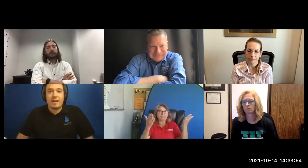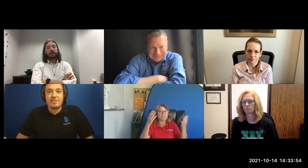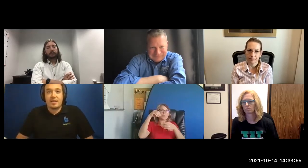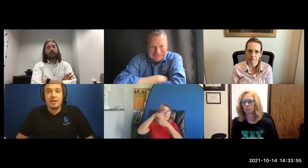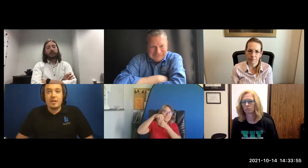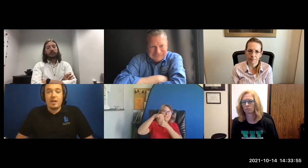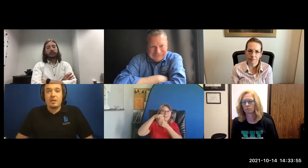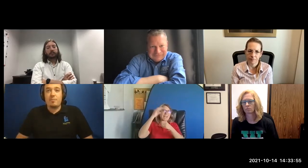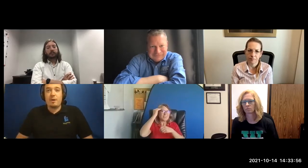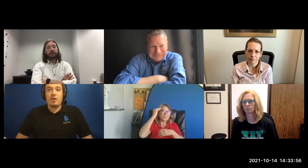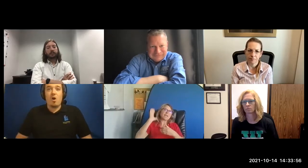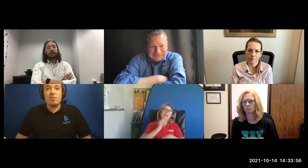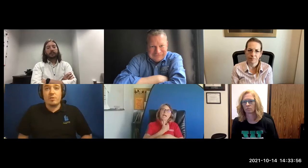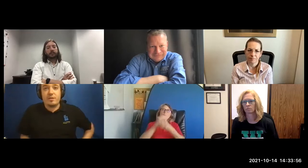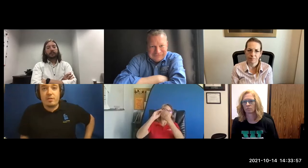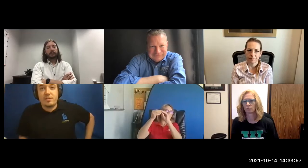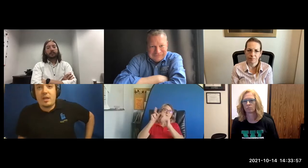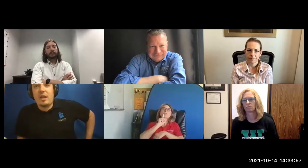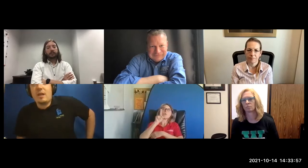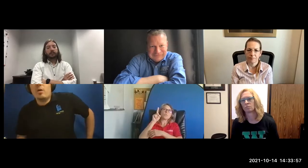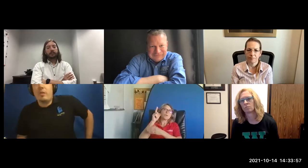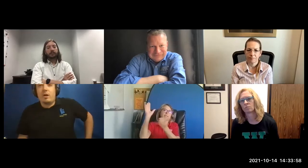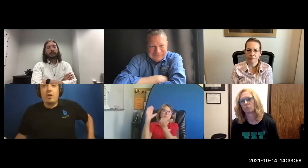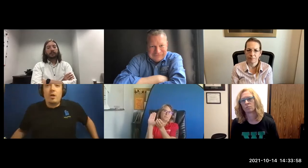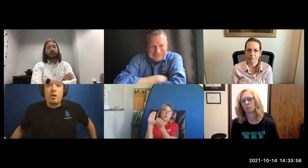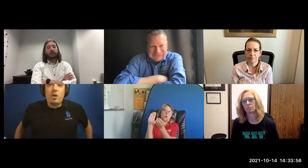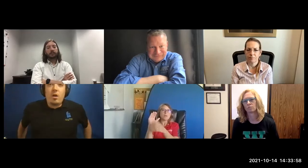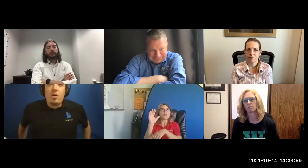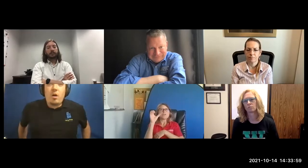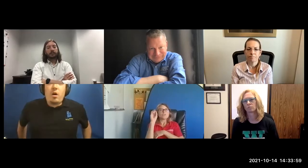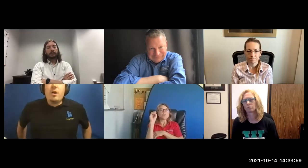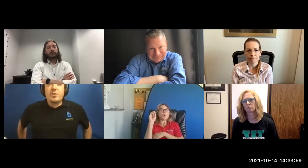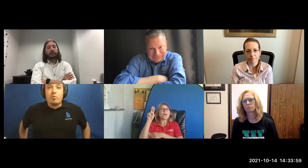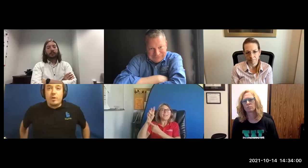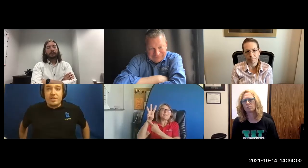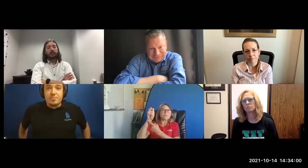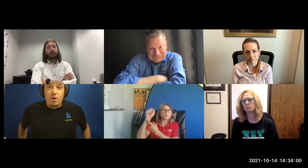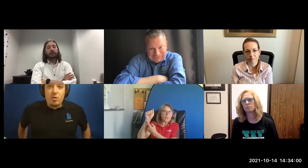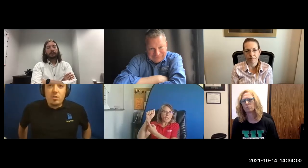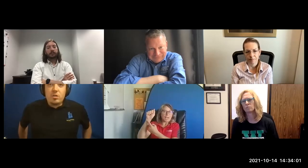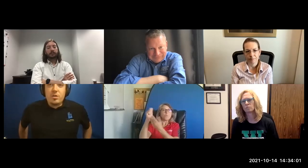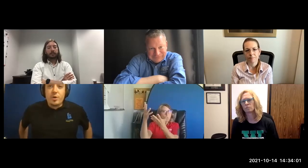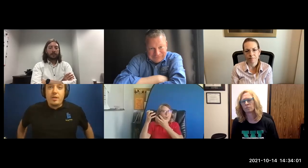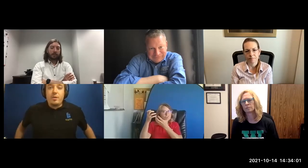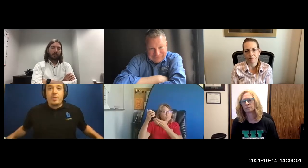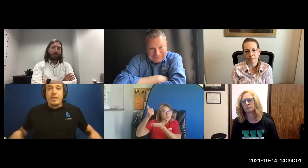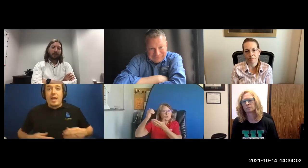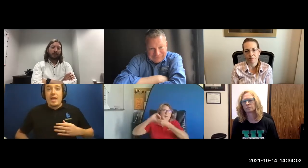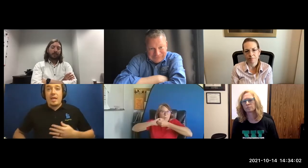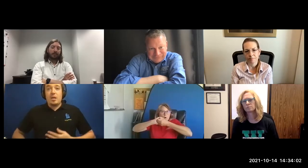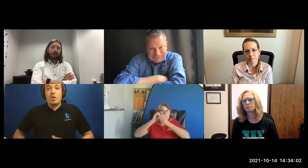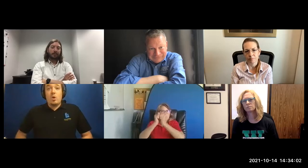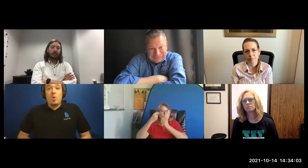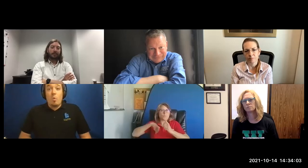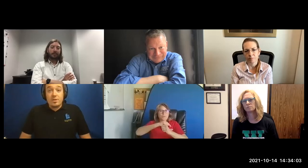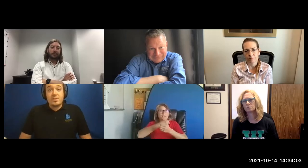every facet and comparing all of those different things. And I know that our numbers are really small. So